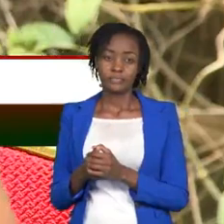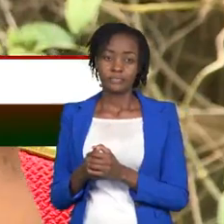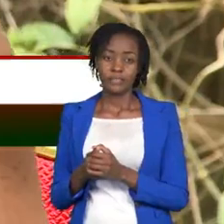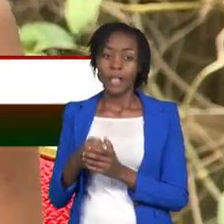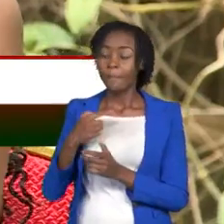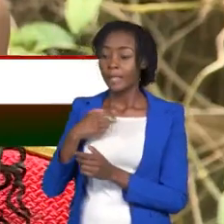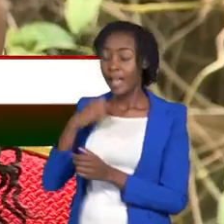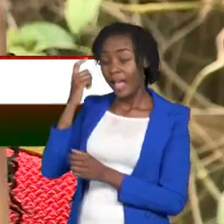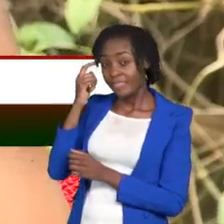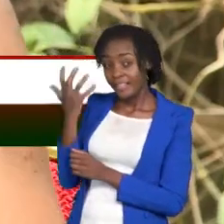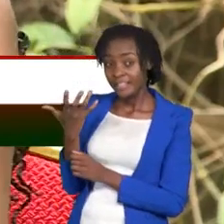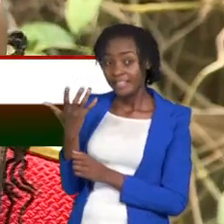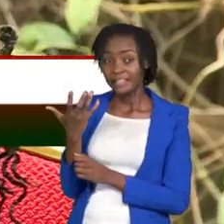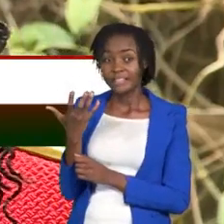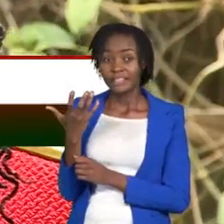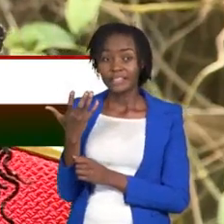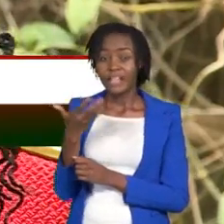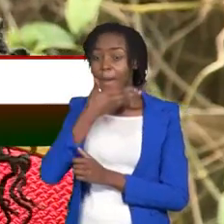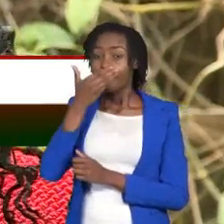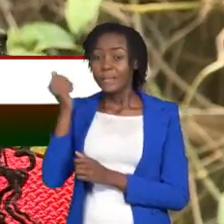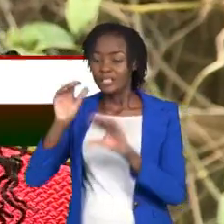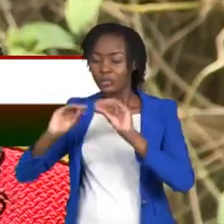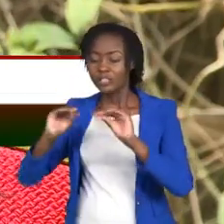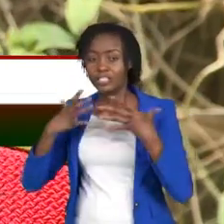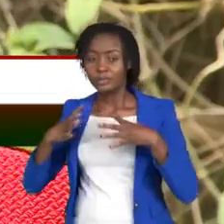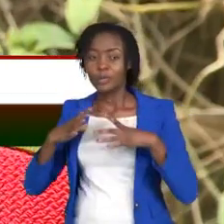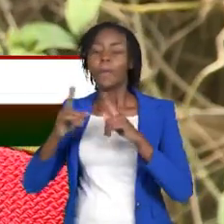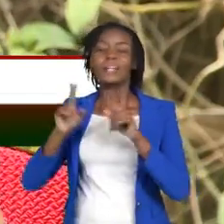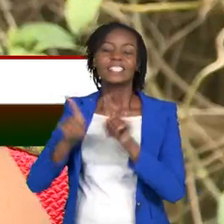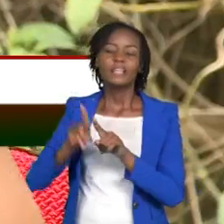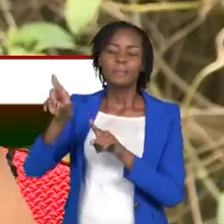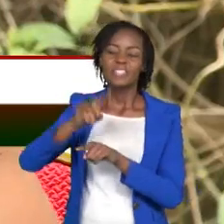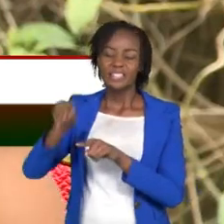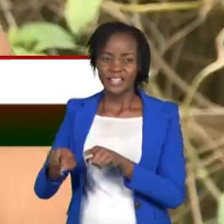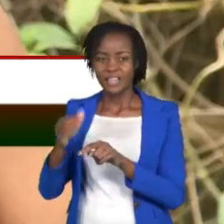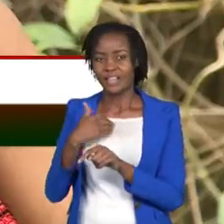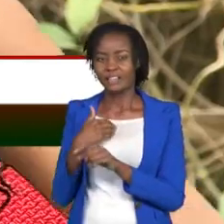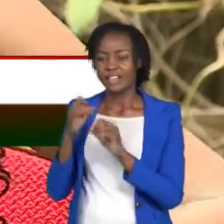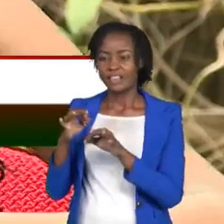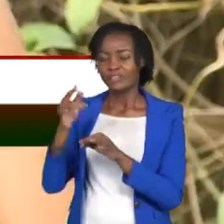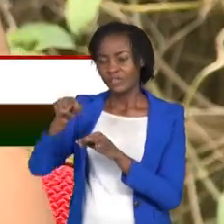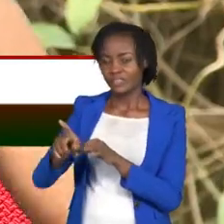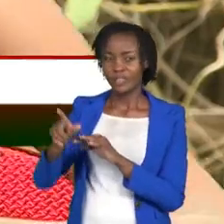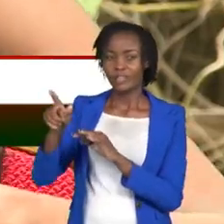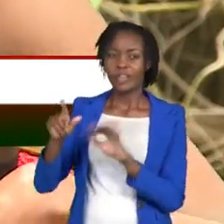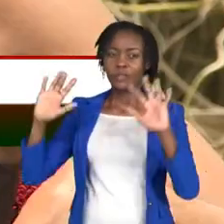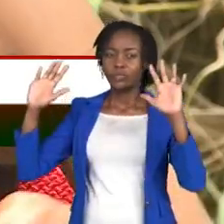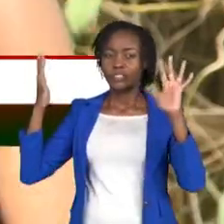this information accessible to people, it will be very wrong if you're now beginning to celebrate the